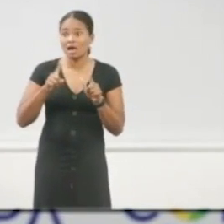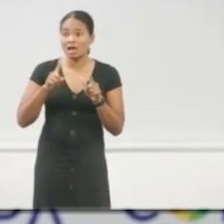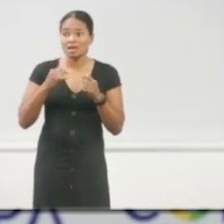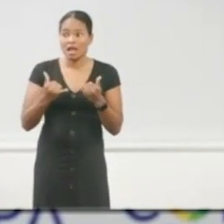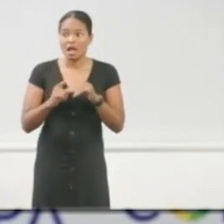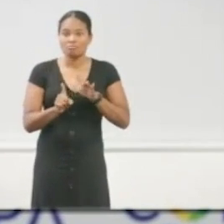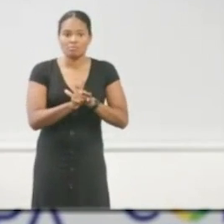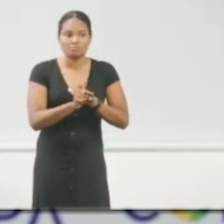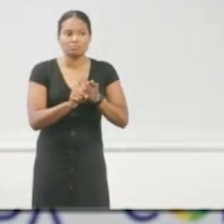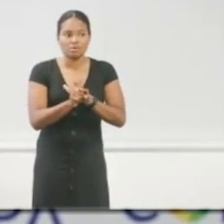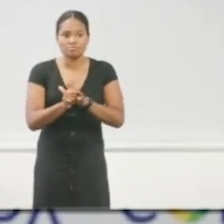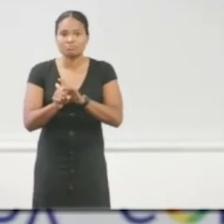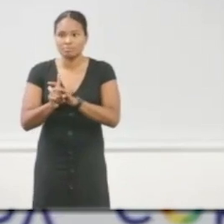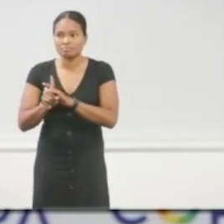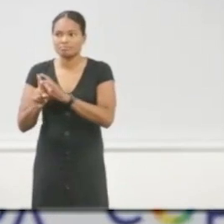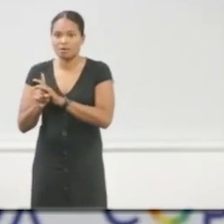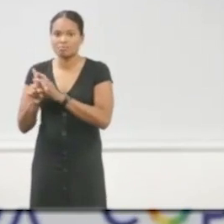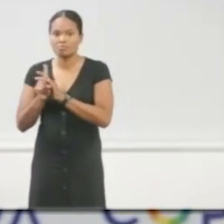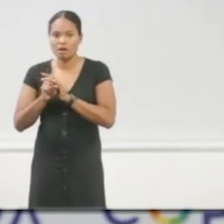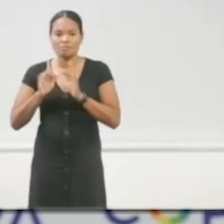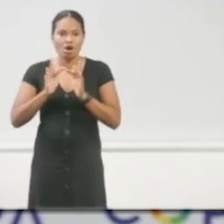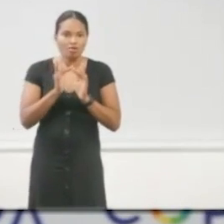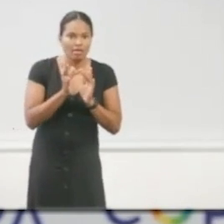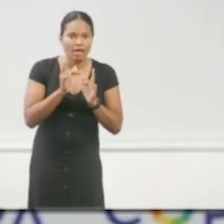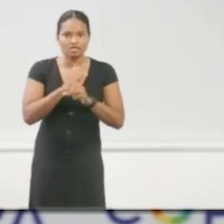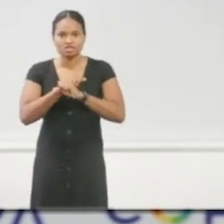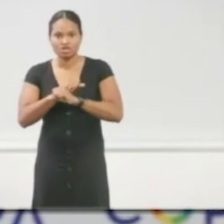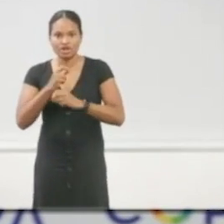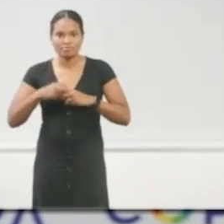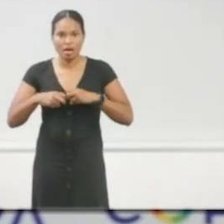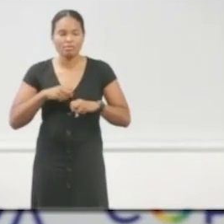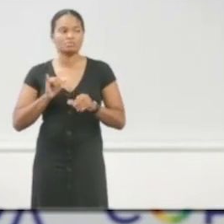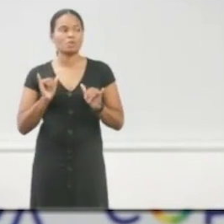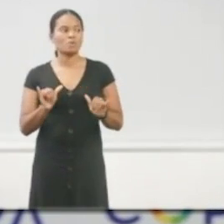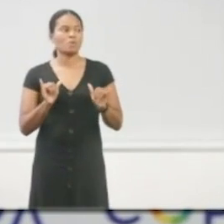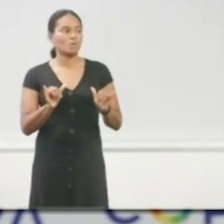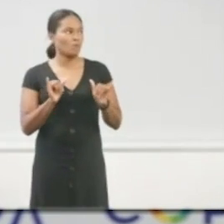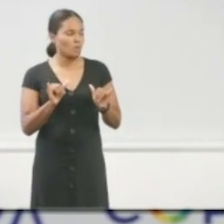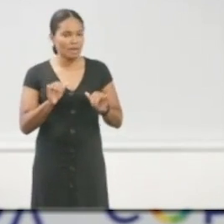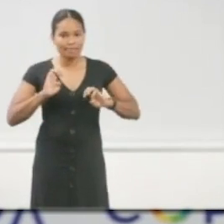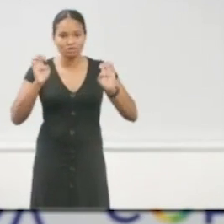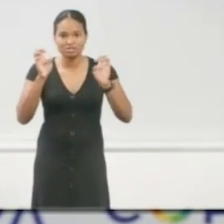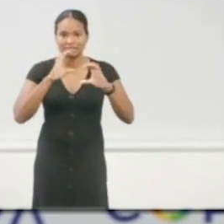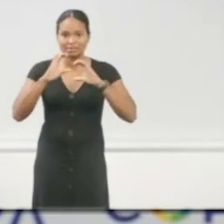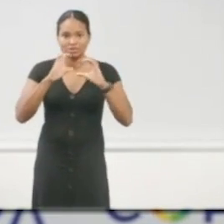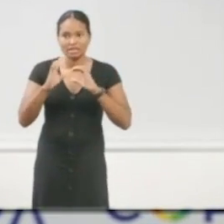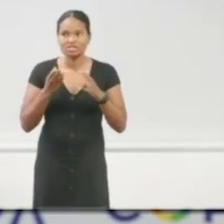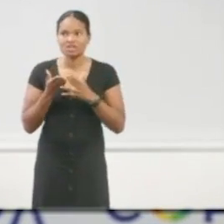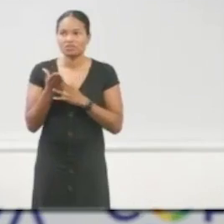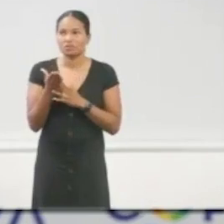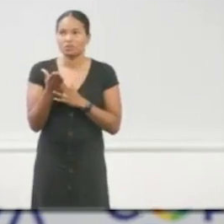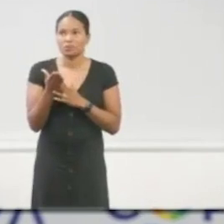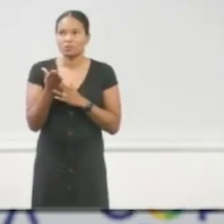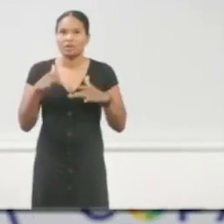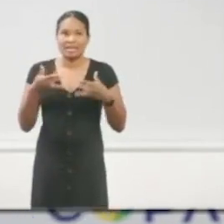things that happen in a cyber situation, emergencies and communication through